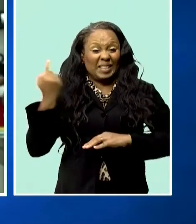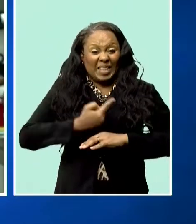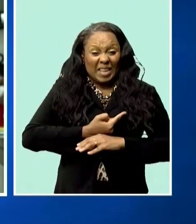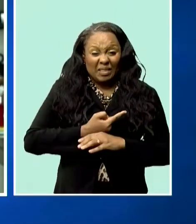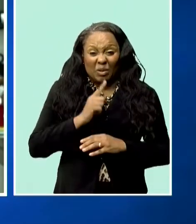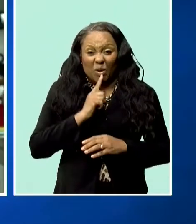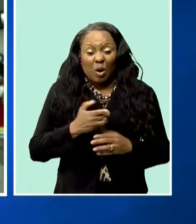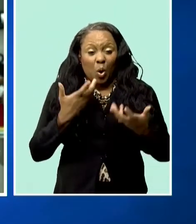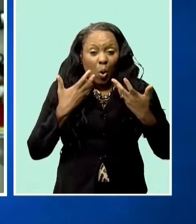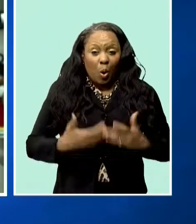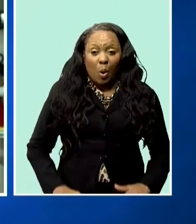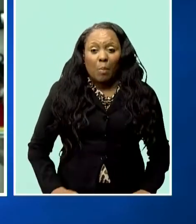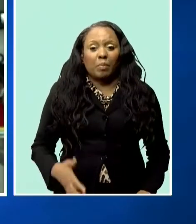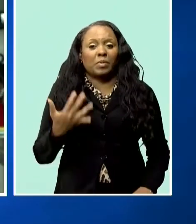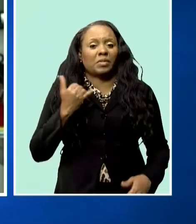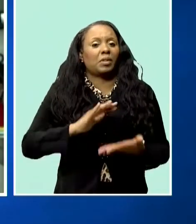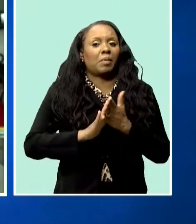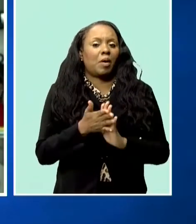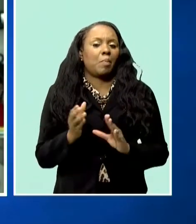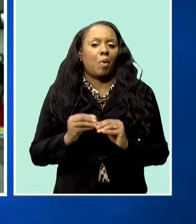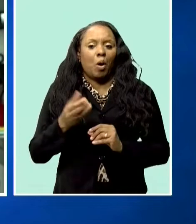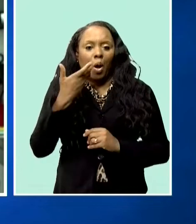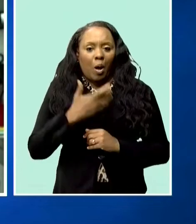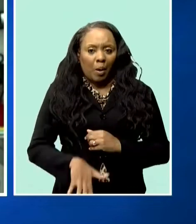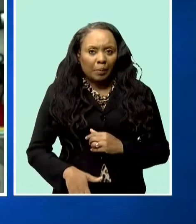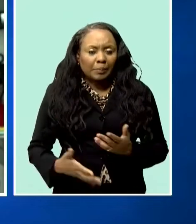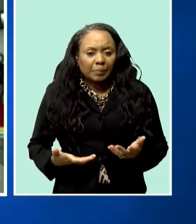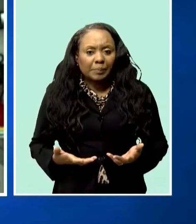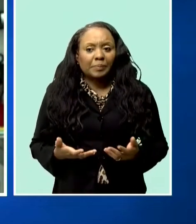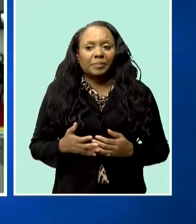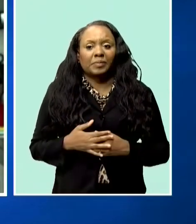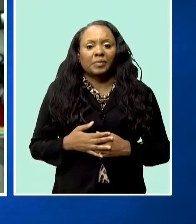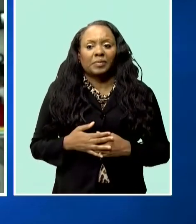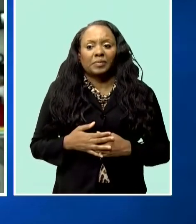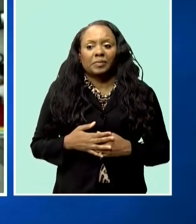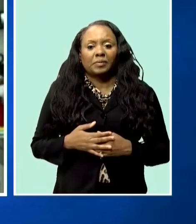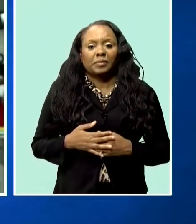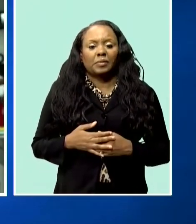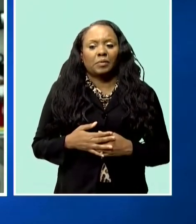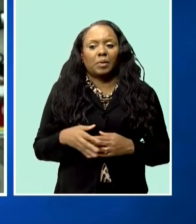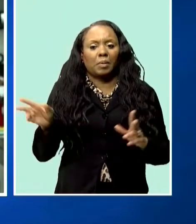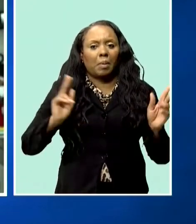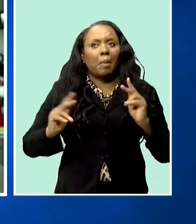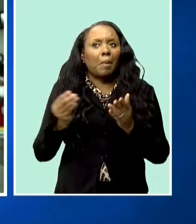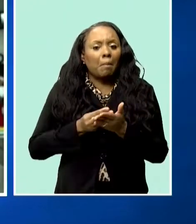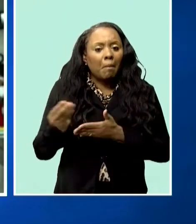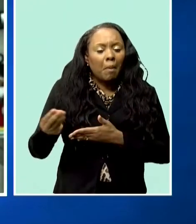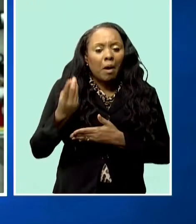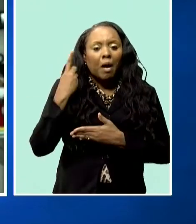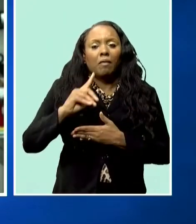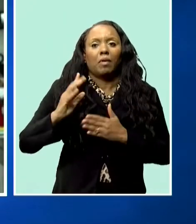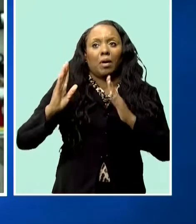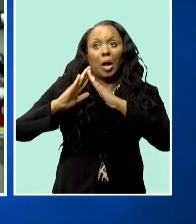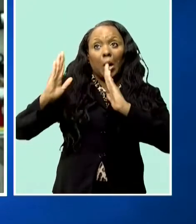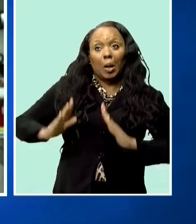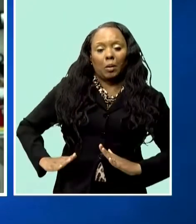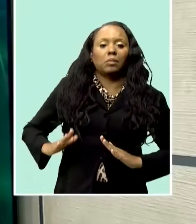looking to get warmer still. So as far as residential AC sales, yes, they've definitely